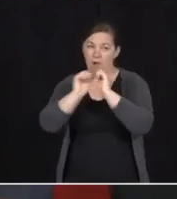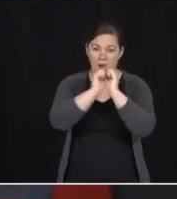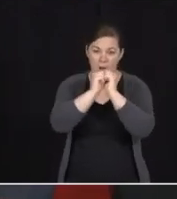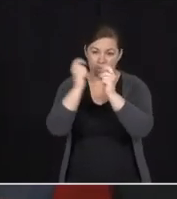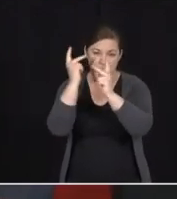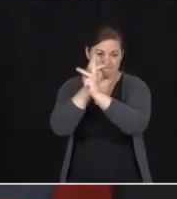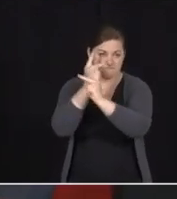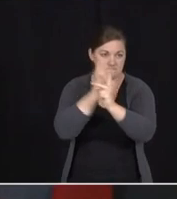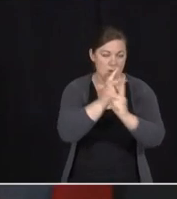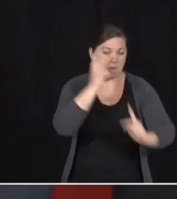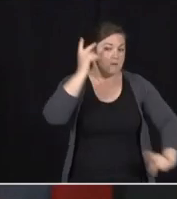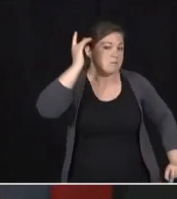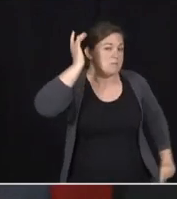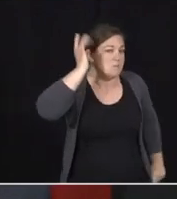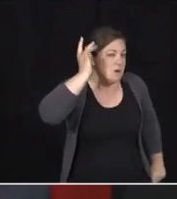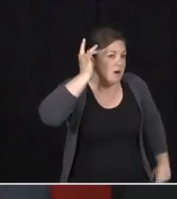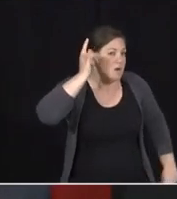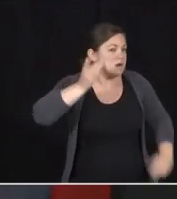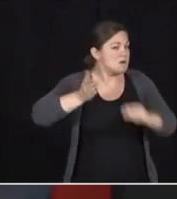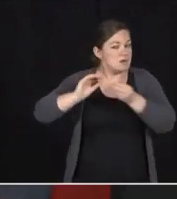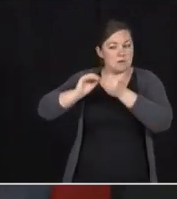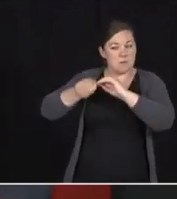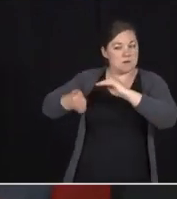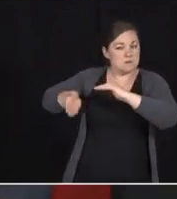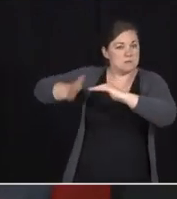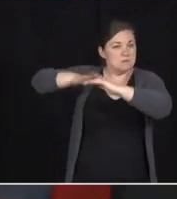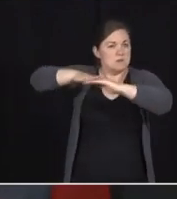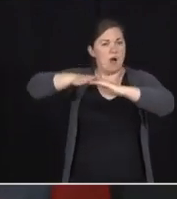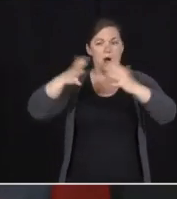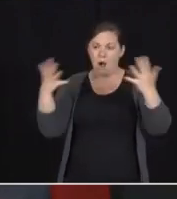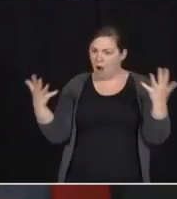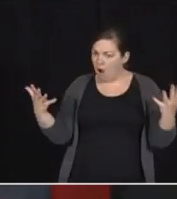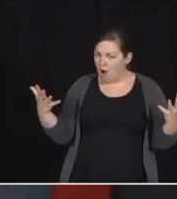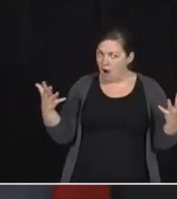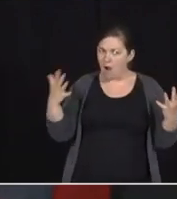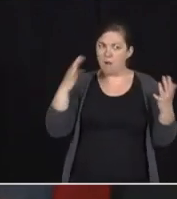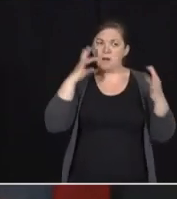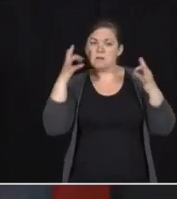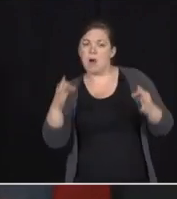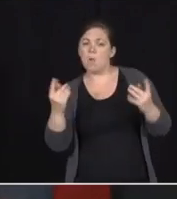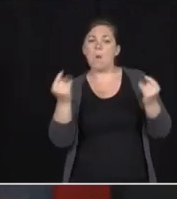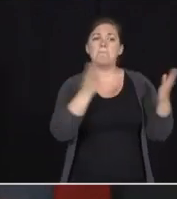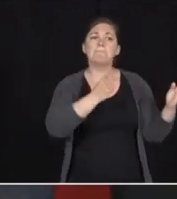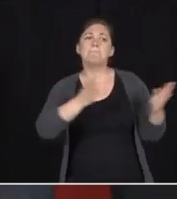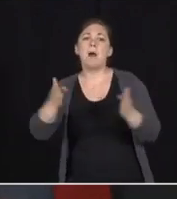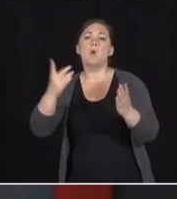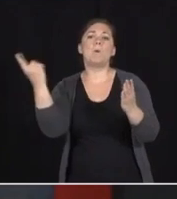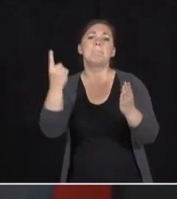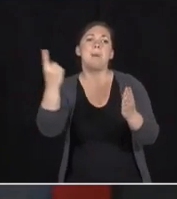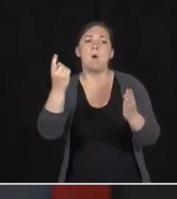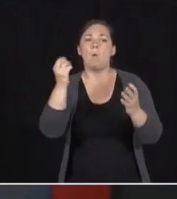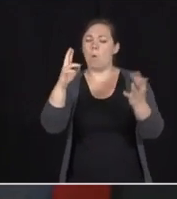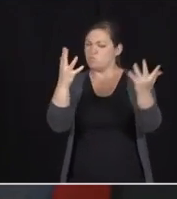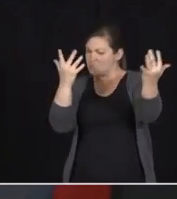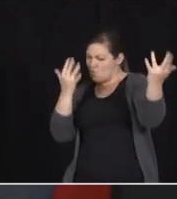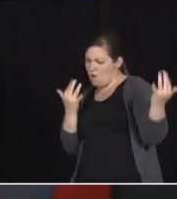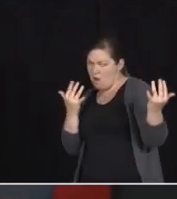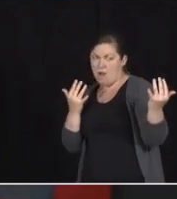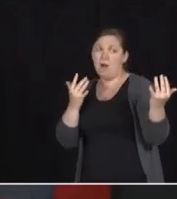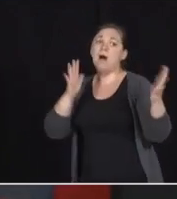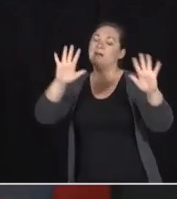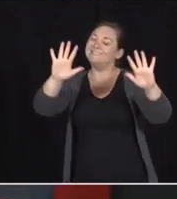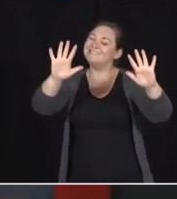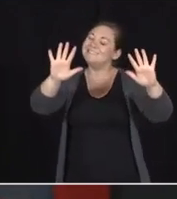increasing, and take action or don't take action going forward. So I know that everyone's very anxious to be able to